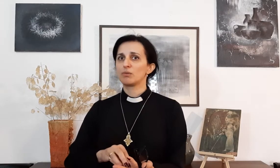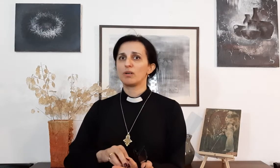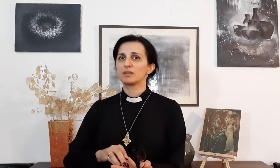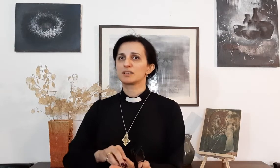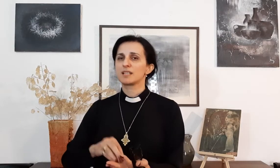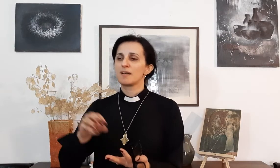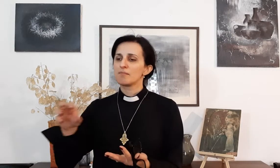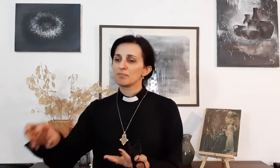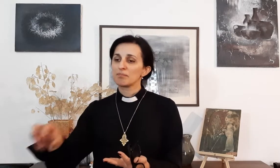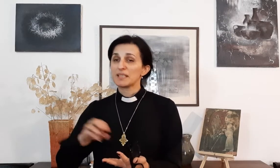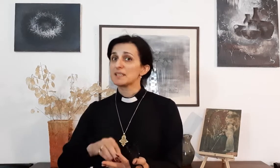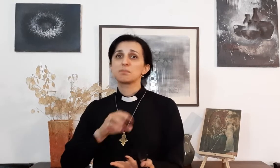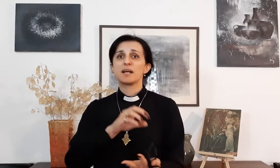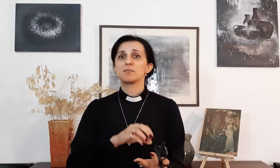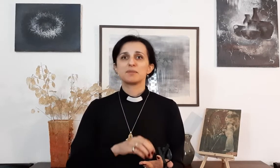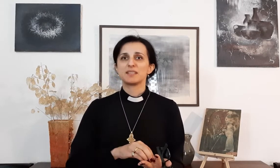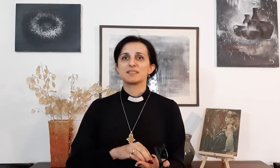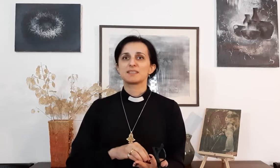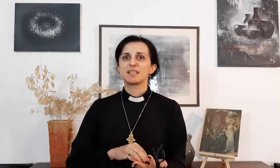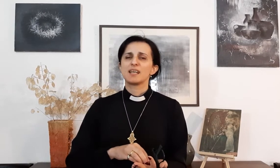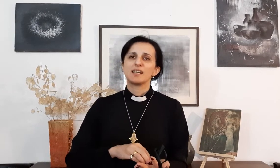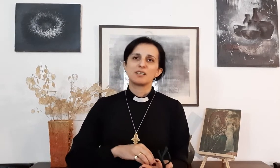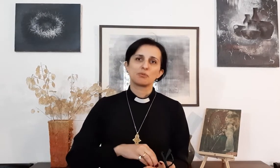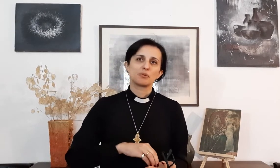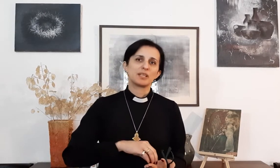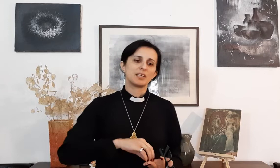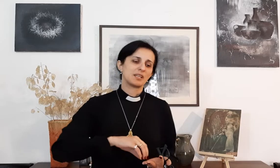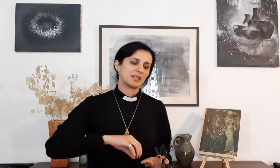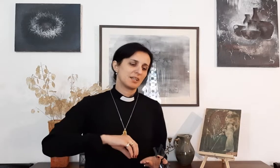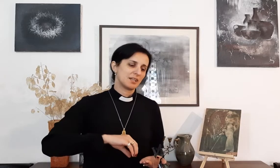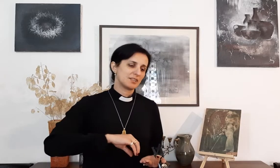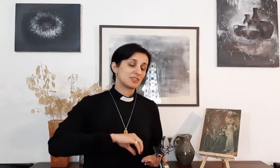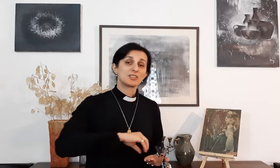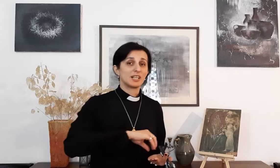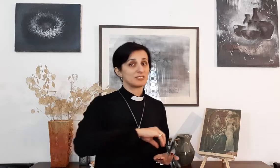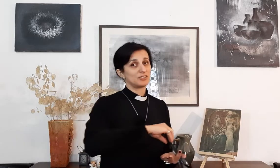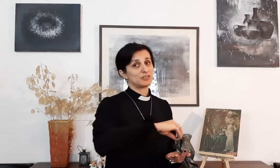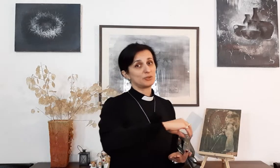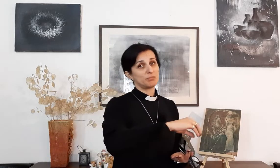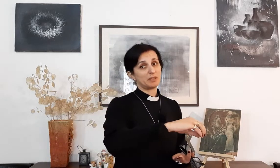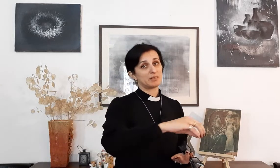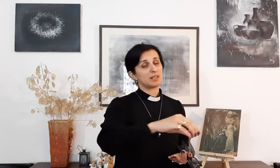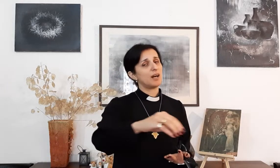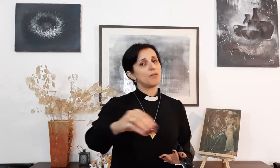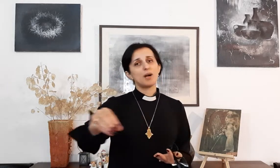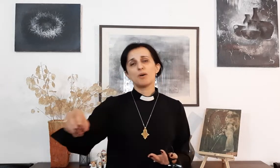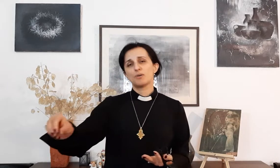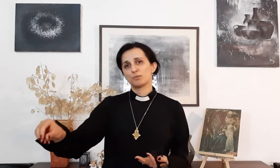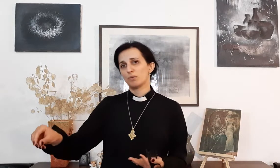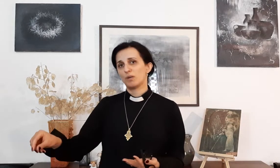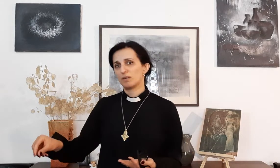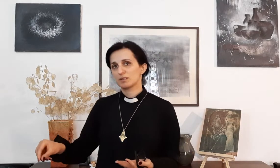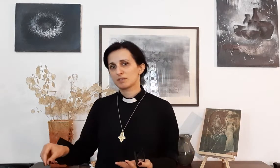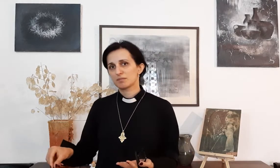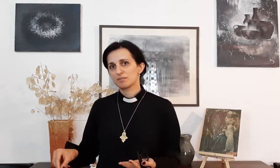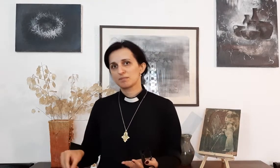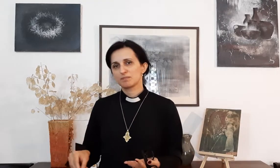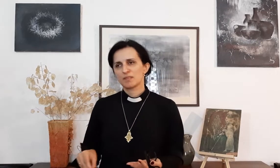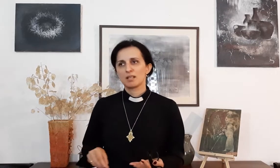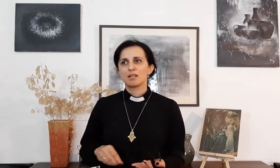broken walls, piece by piece, and we started to build our own